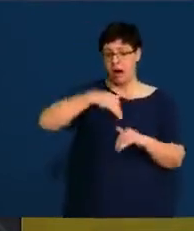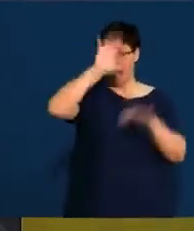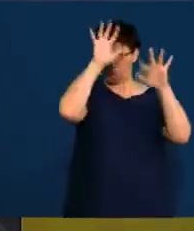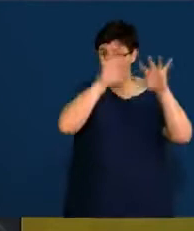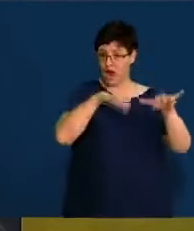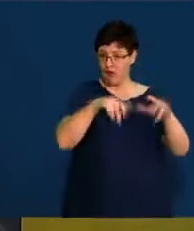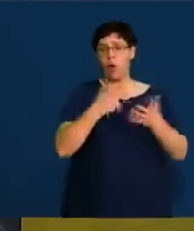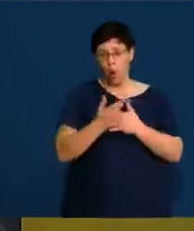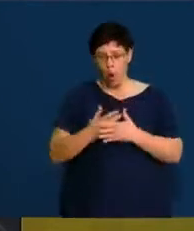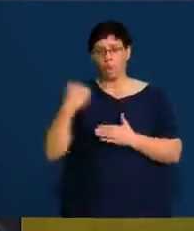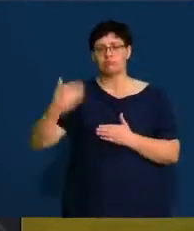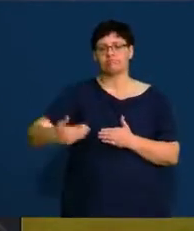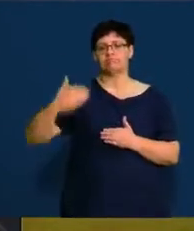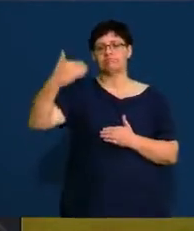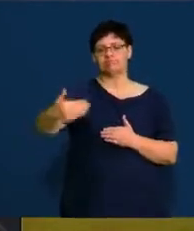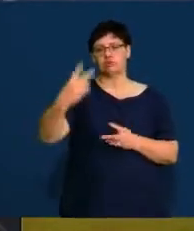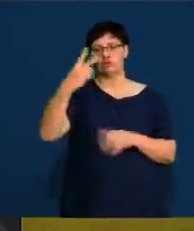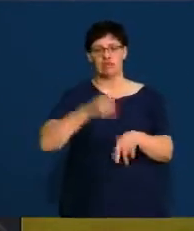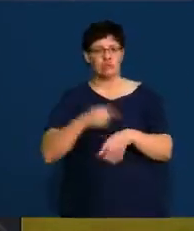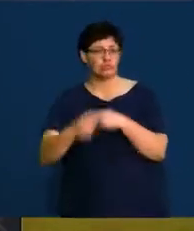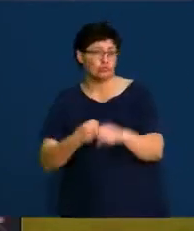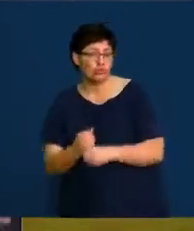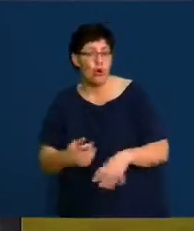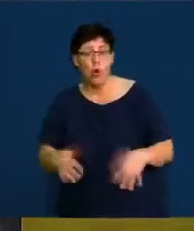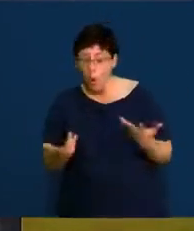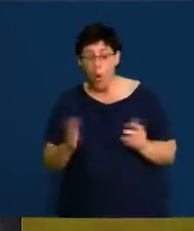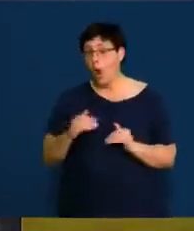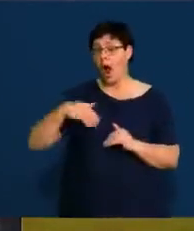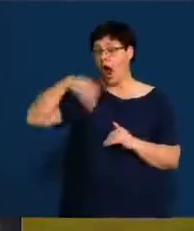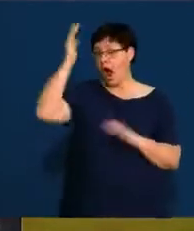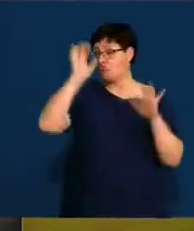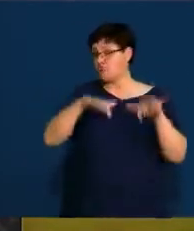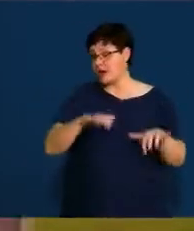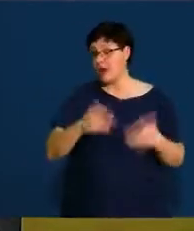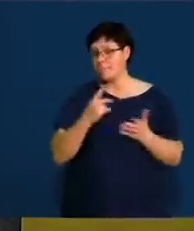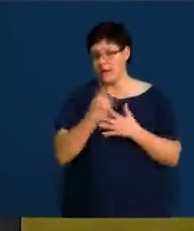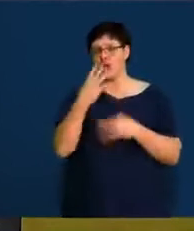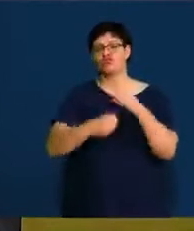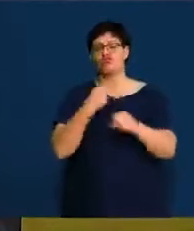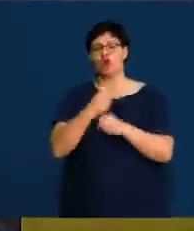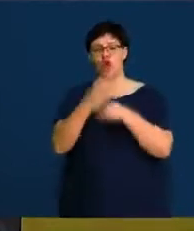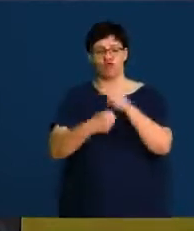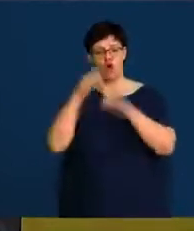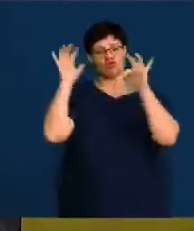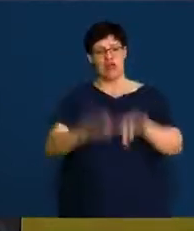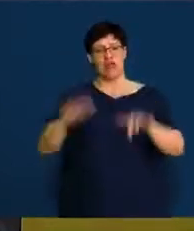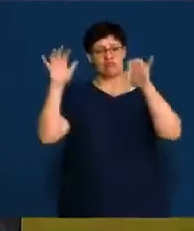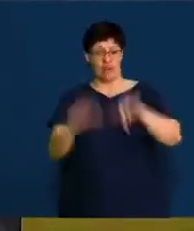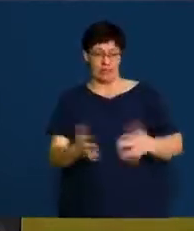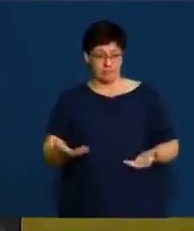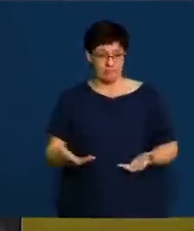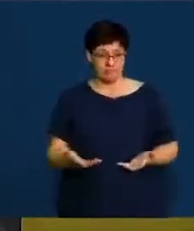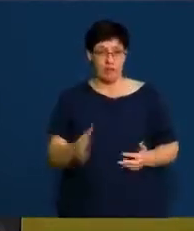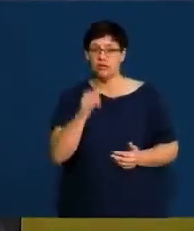rainfall or seasonal rainfall area, or if we say high rainfall, you can refer to as annual rainfall. But nevertheless, when